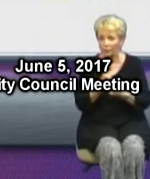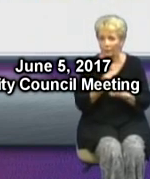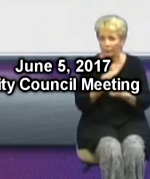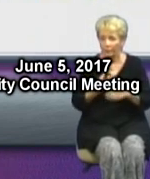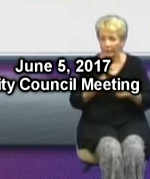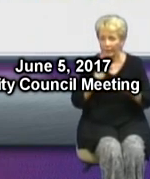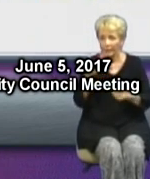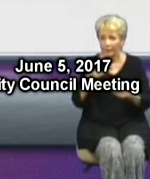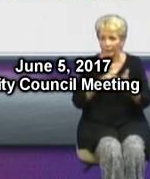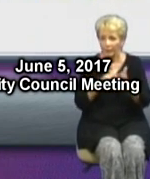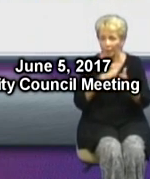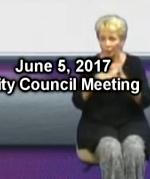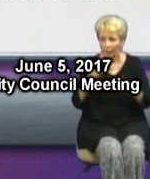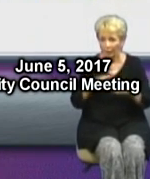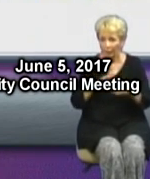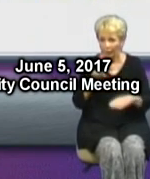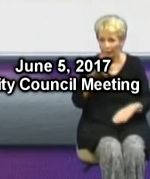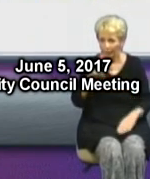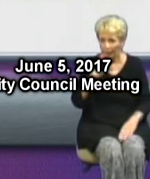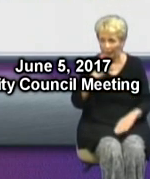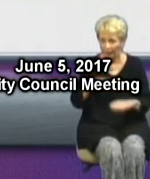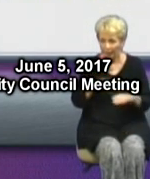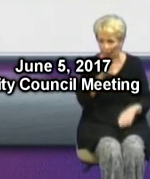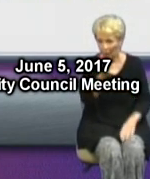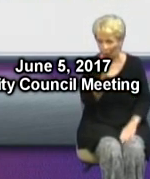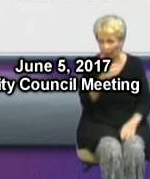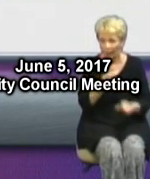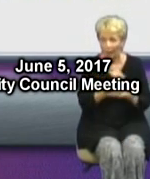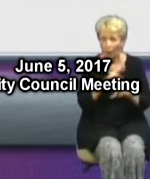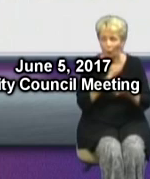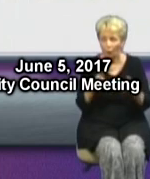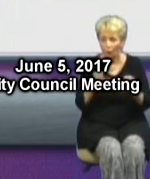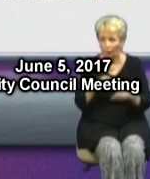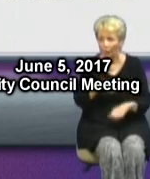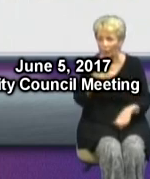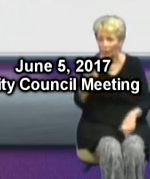to $10 million at the plant alone, and are getting ready to